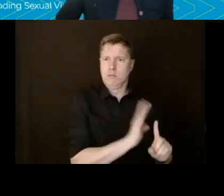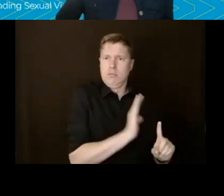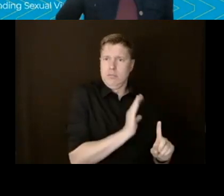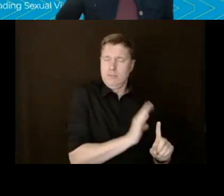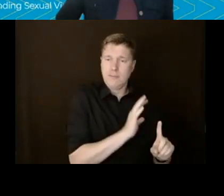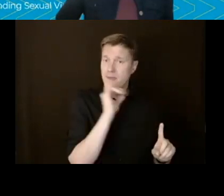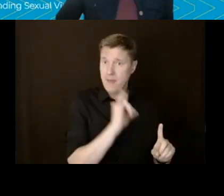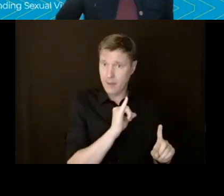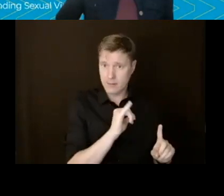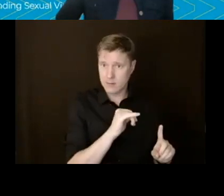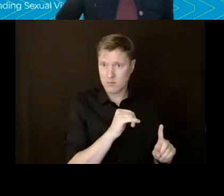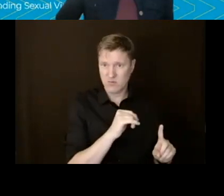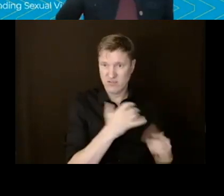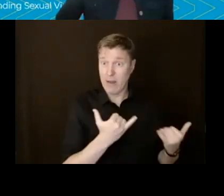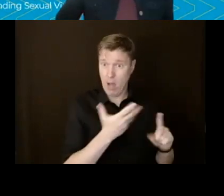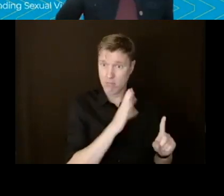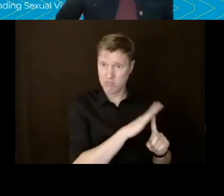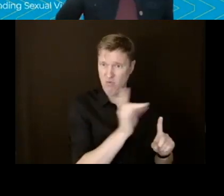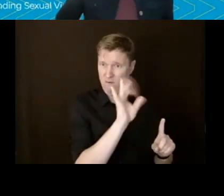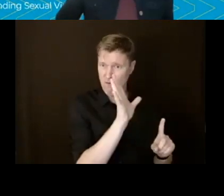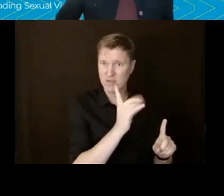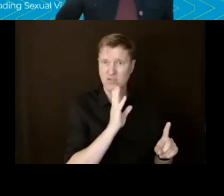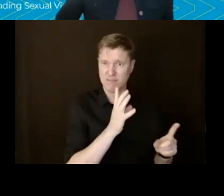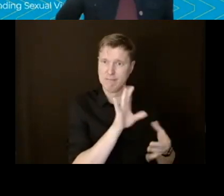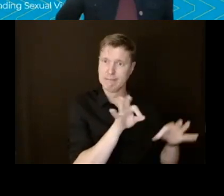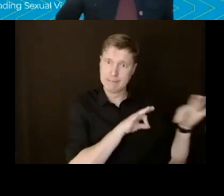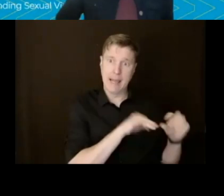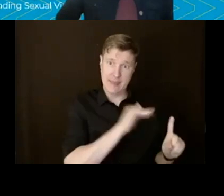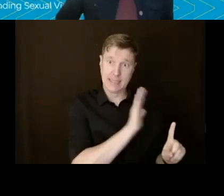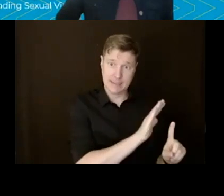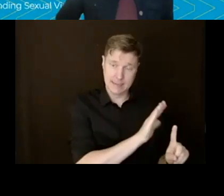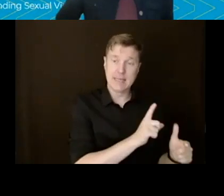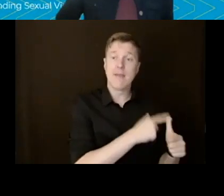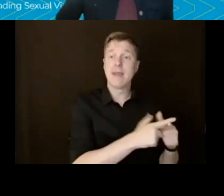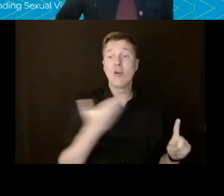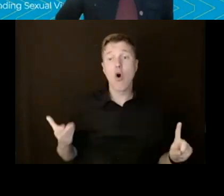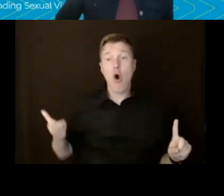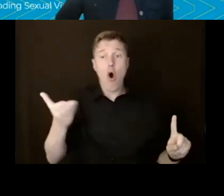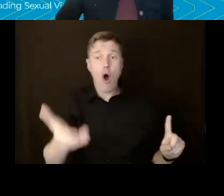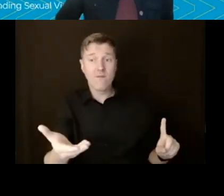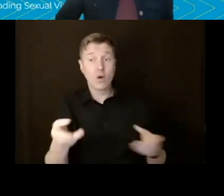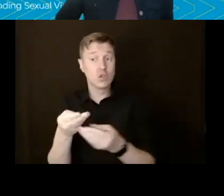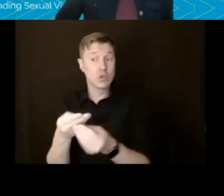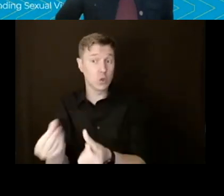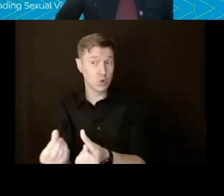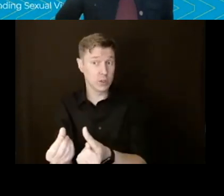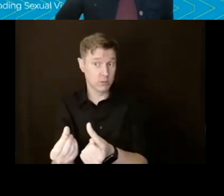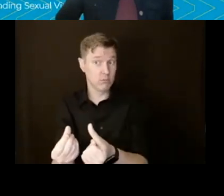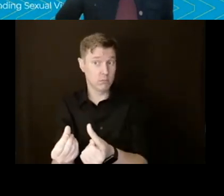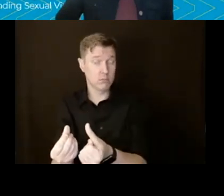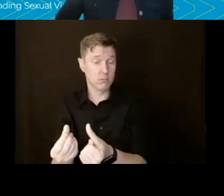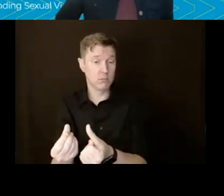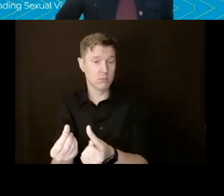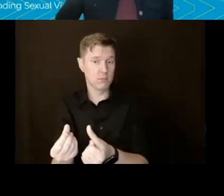is. And then offer what the solution could be. And then